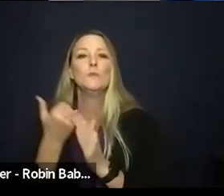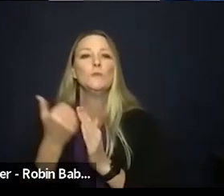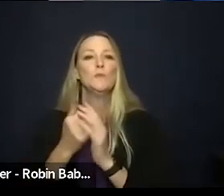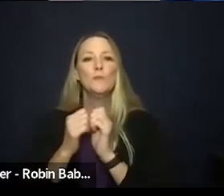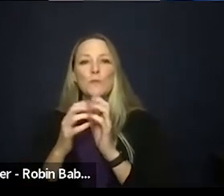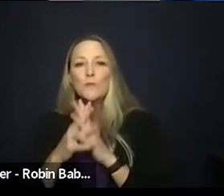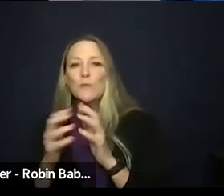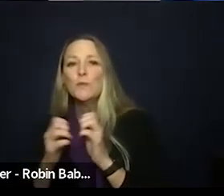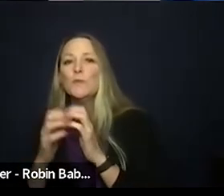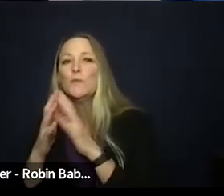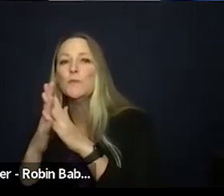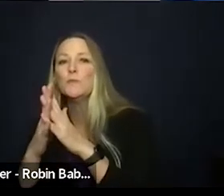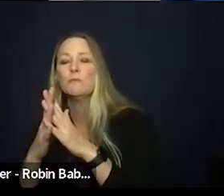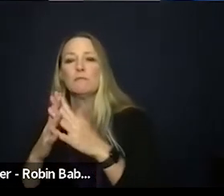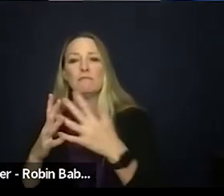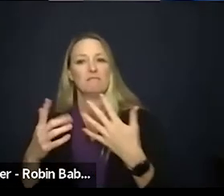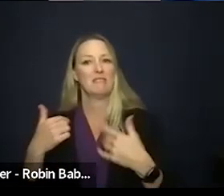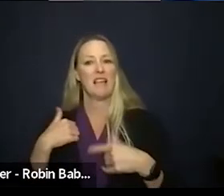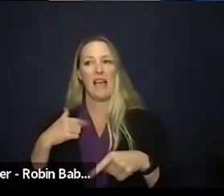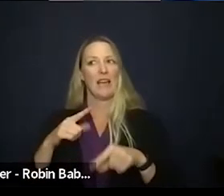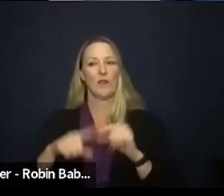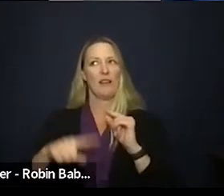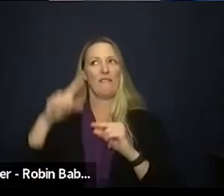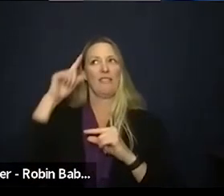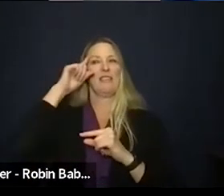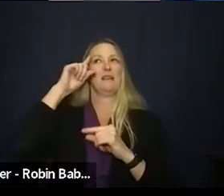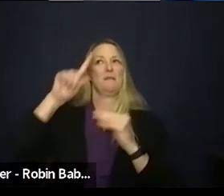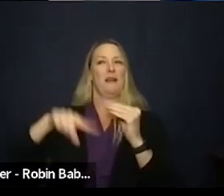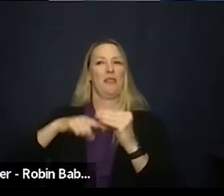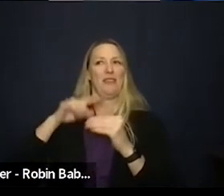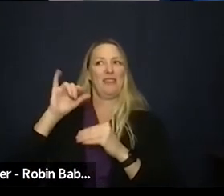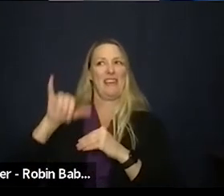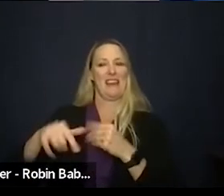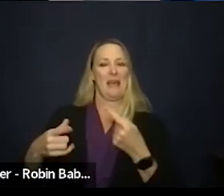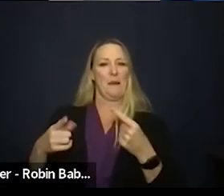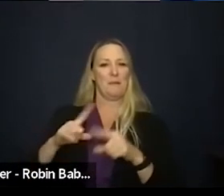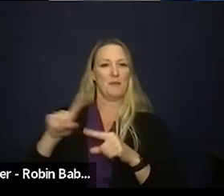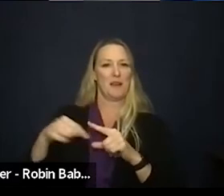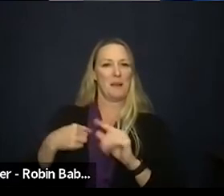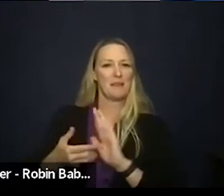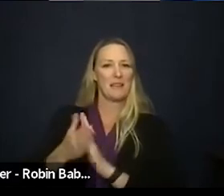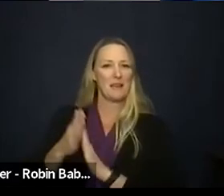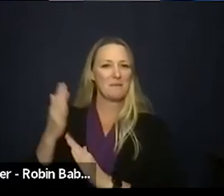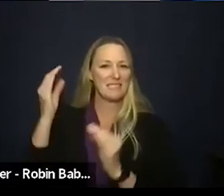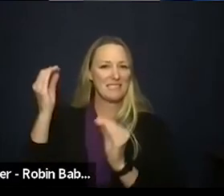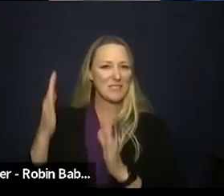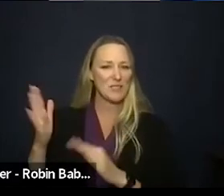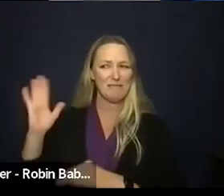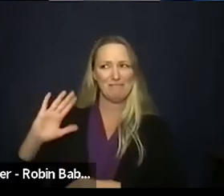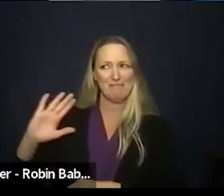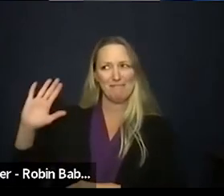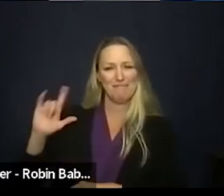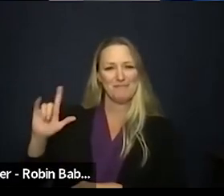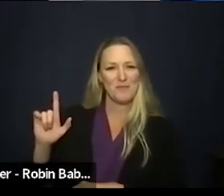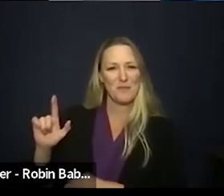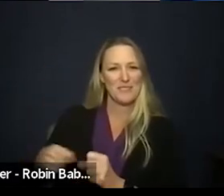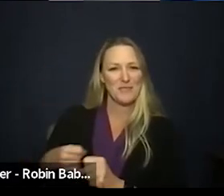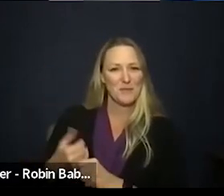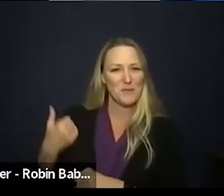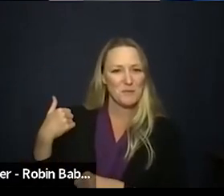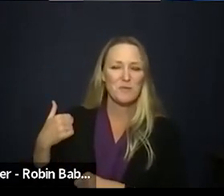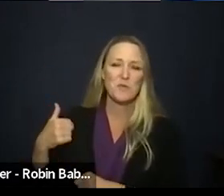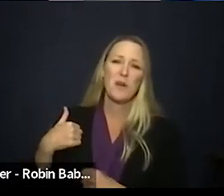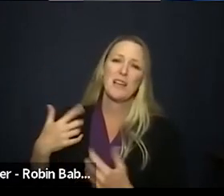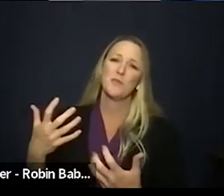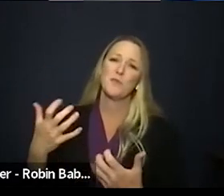have never imagined when i first became a teacher 21 years ago and so i just want to want to specifically just thank virgil thank everything